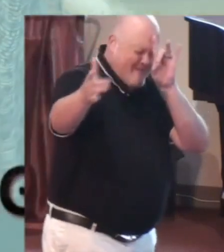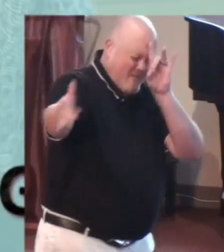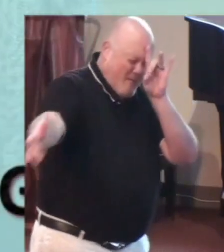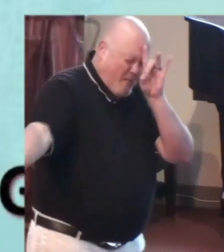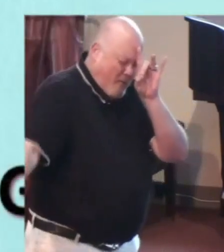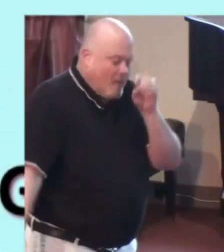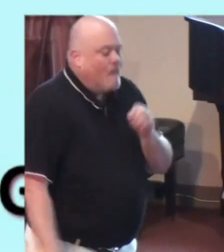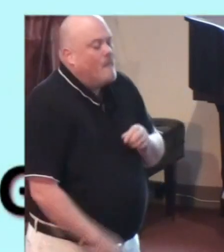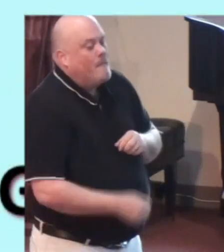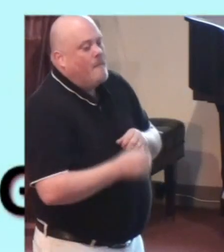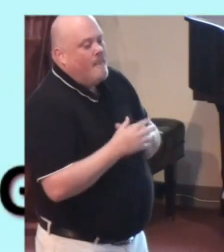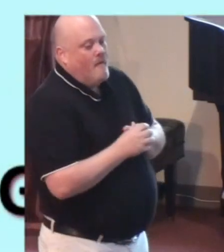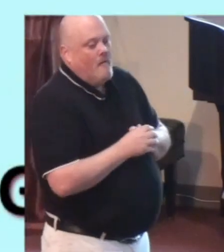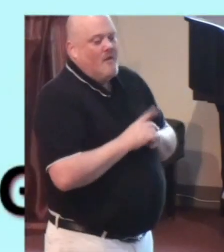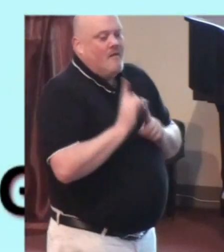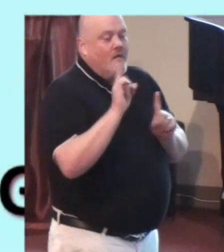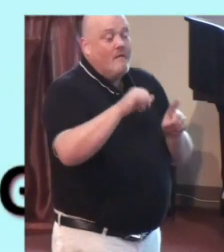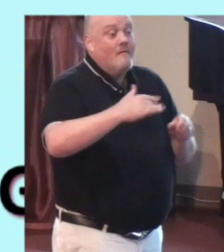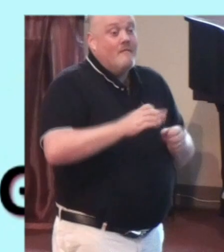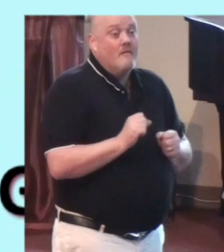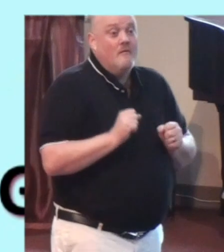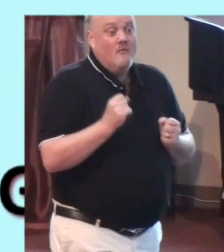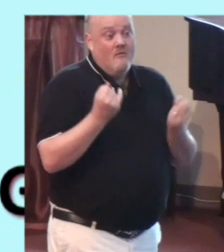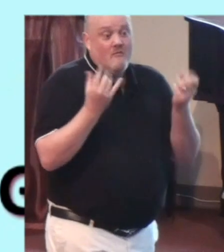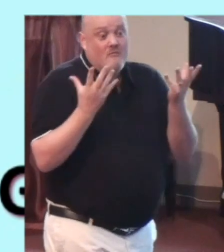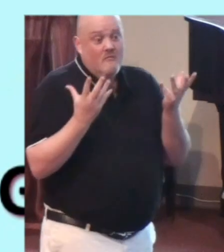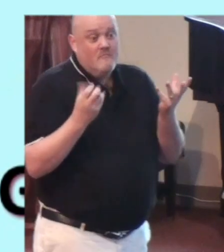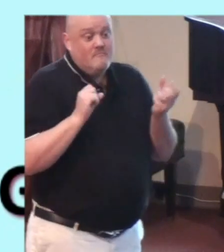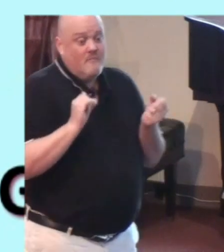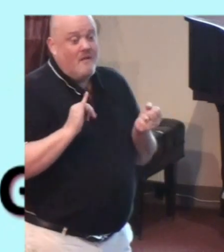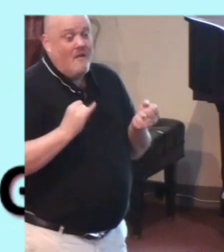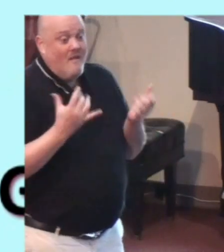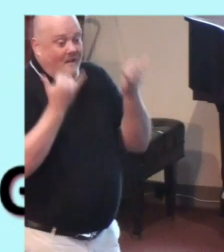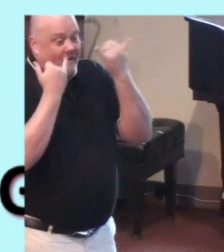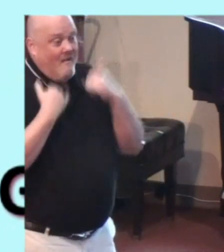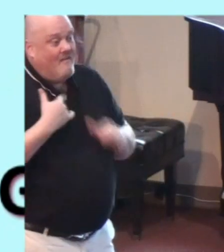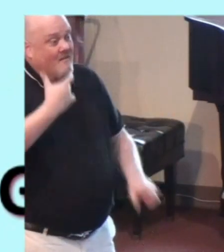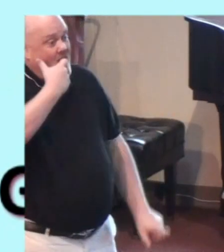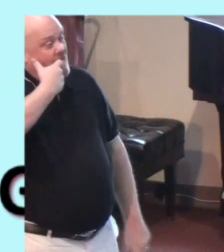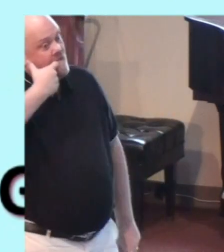Let go. Or be. Wait for this one.